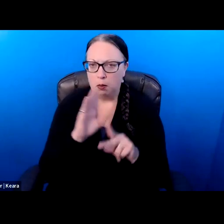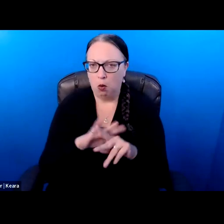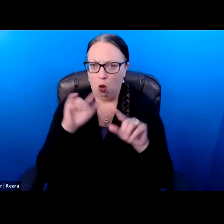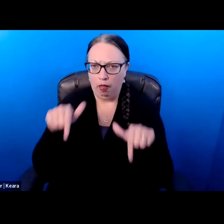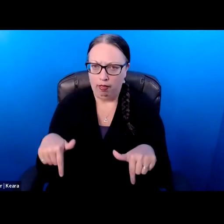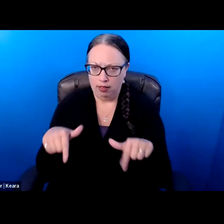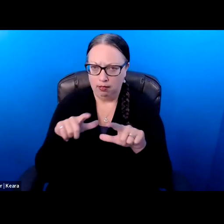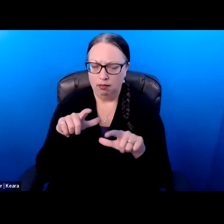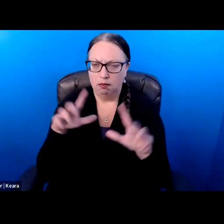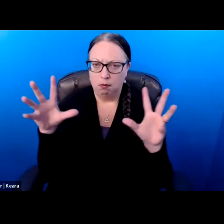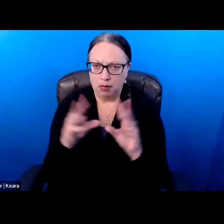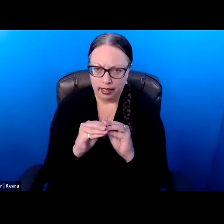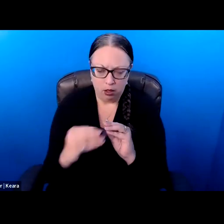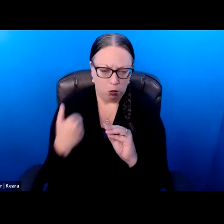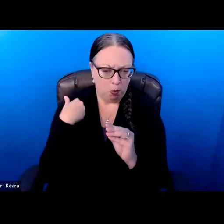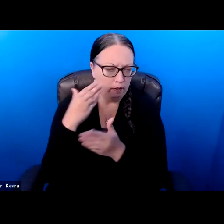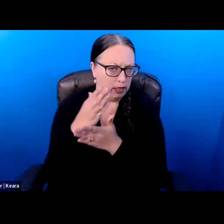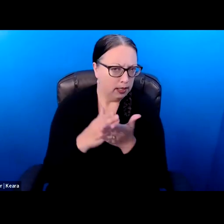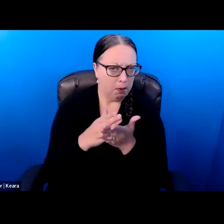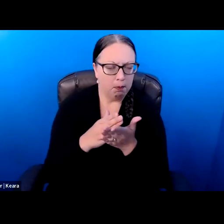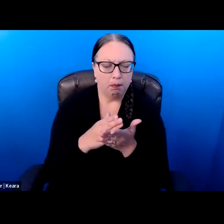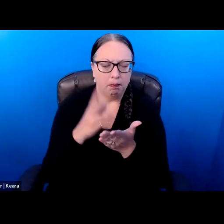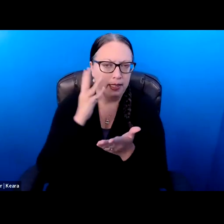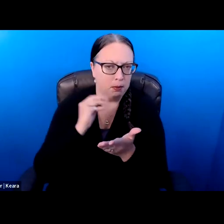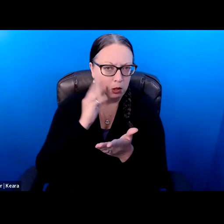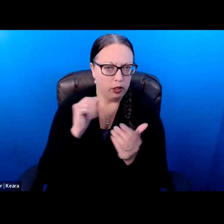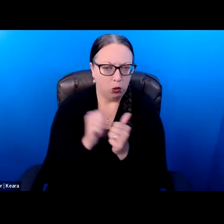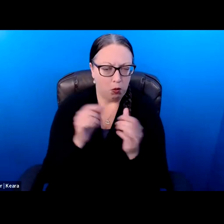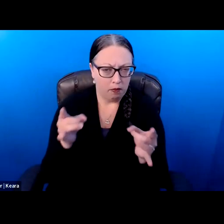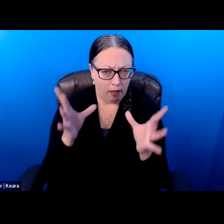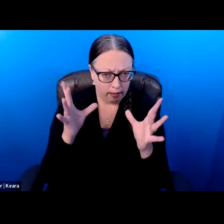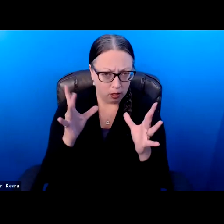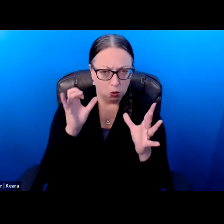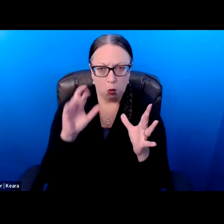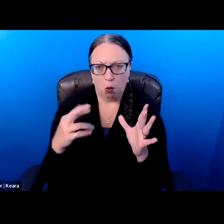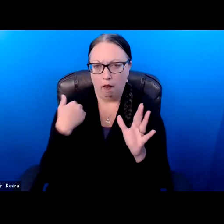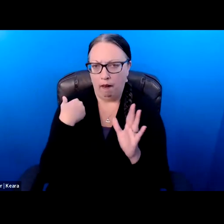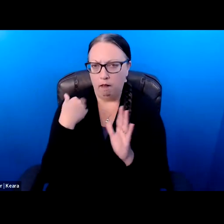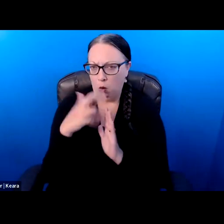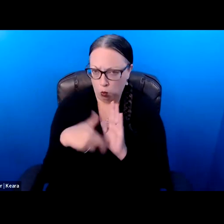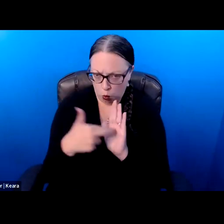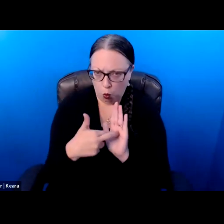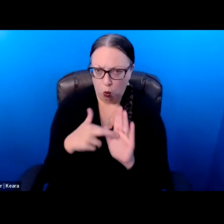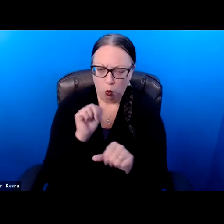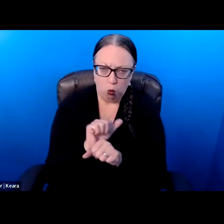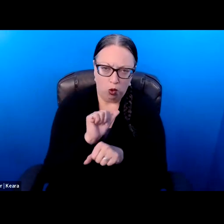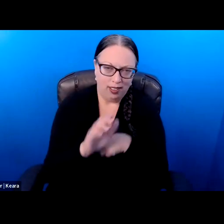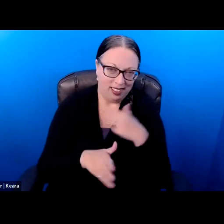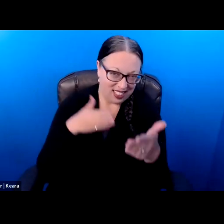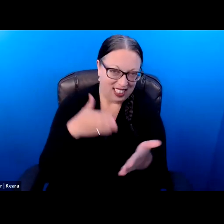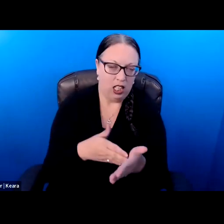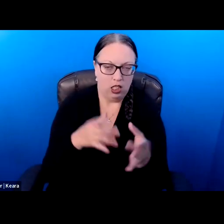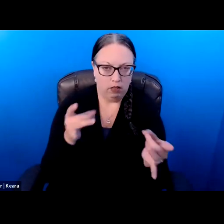hold some type of experience with violence or hold a role working against forms of